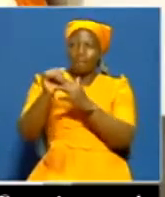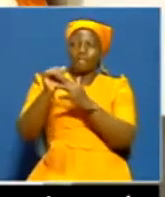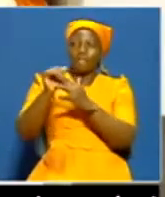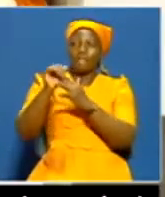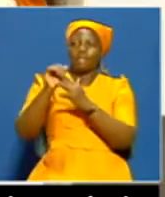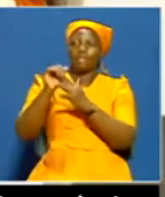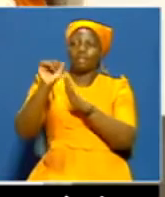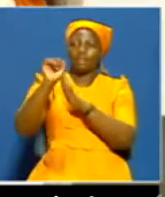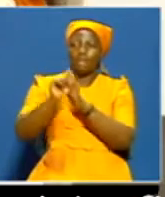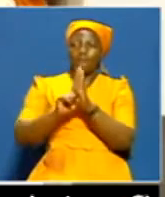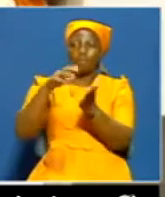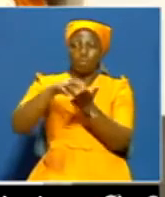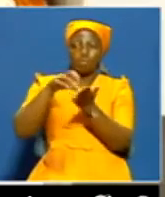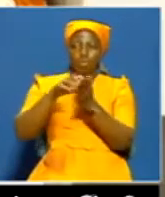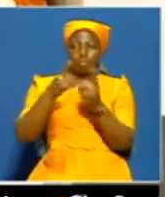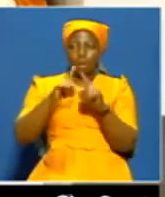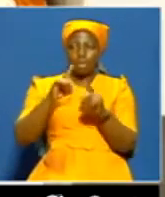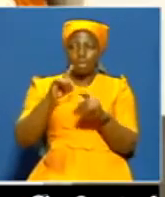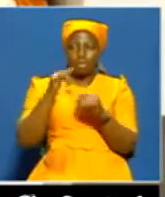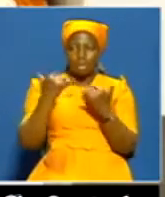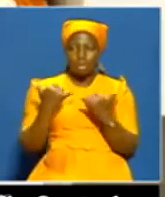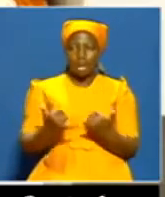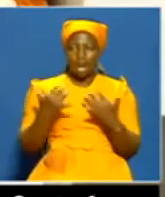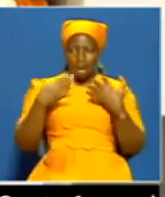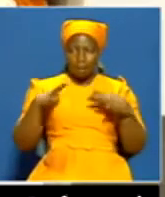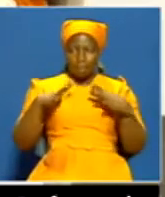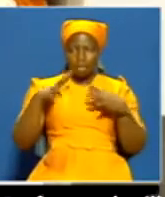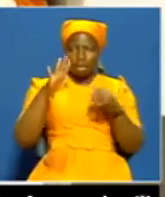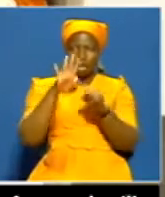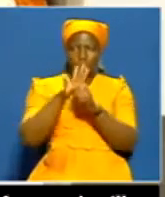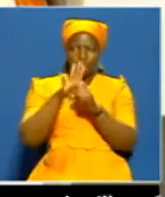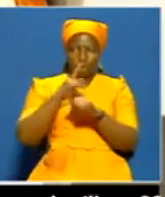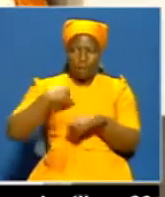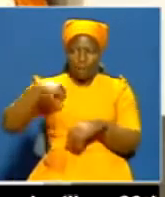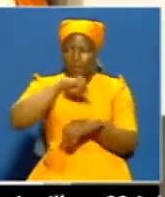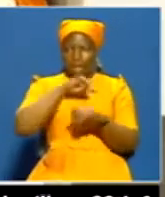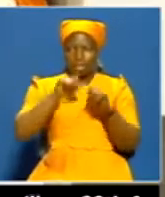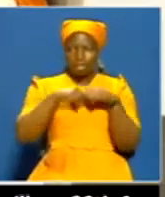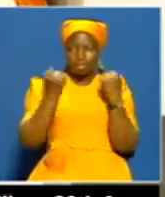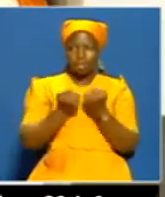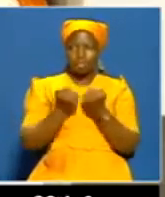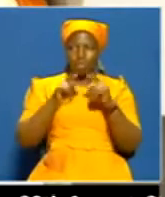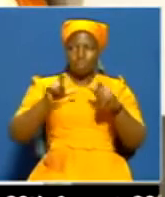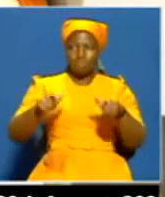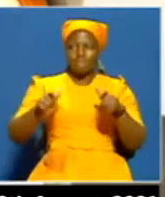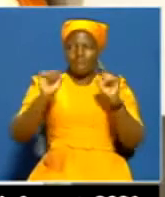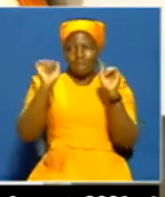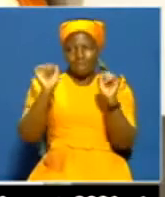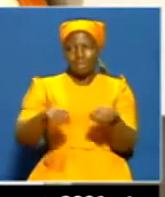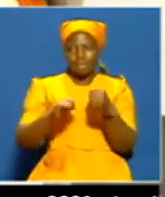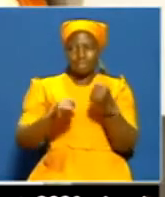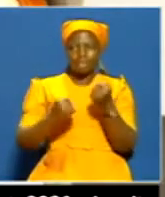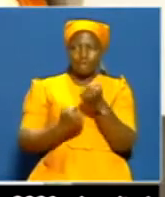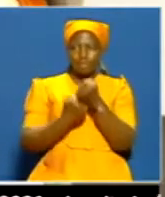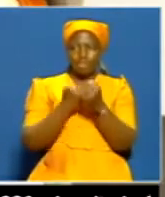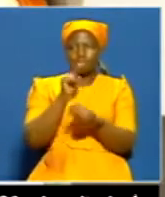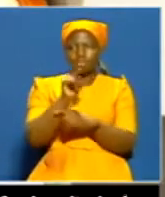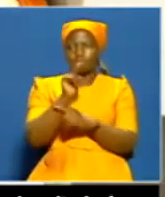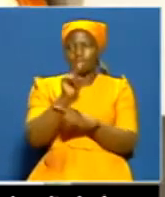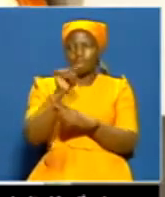that so many of us follow on social media are the ones who can also promote this. Actually, there's a fantastic example. This week we